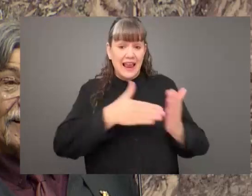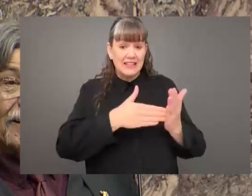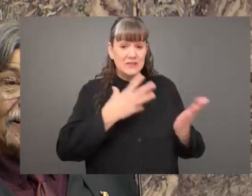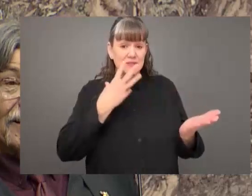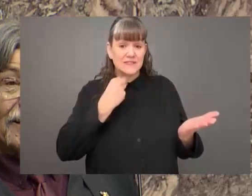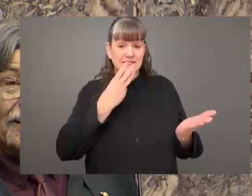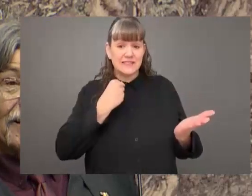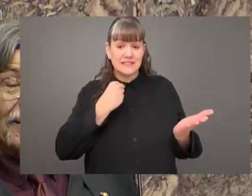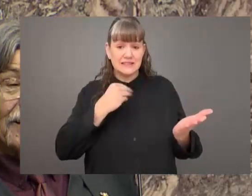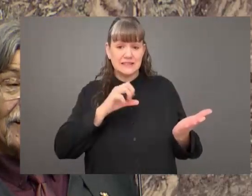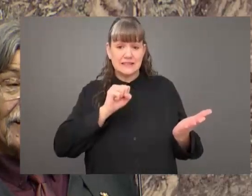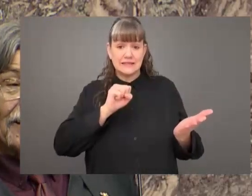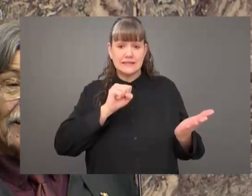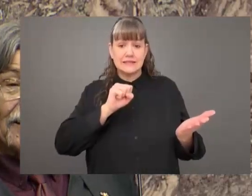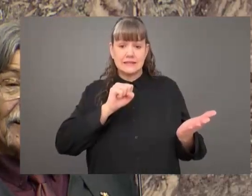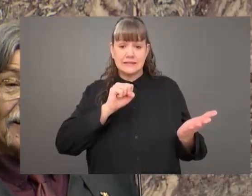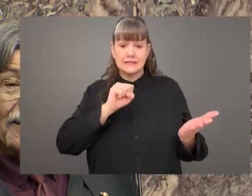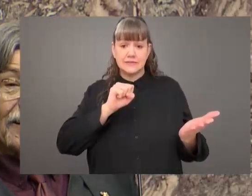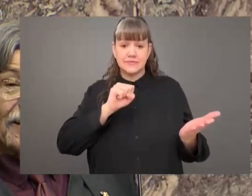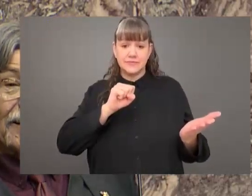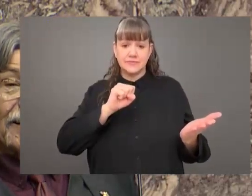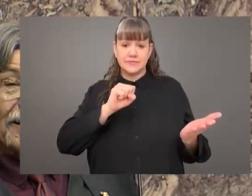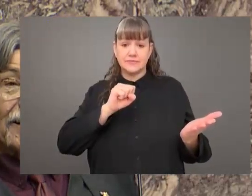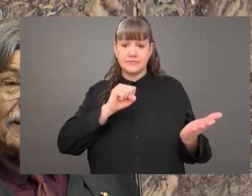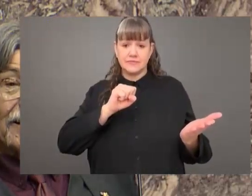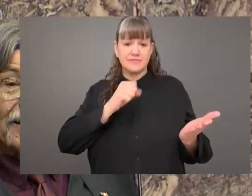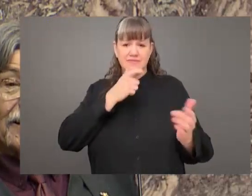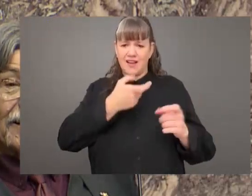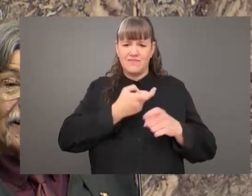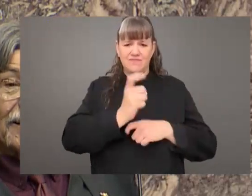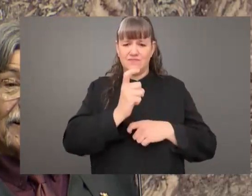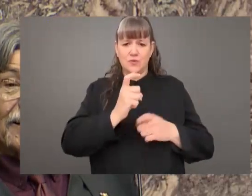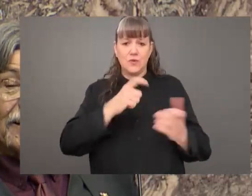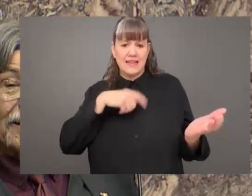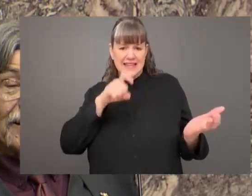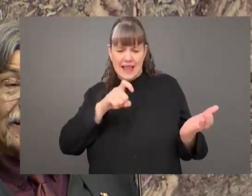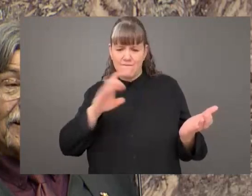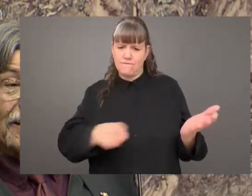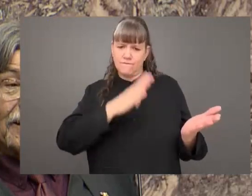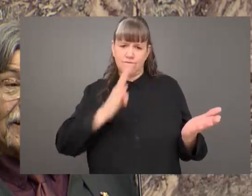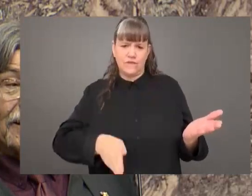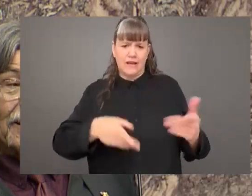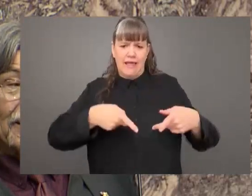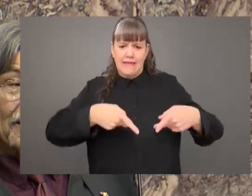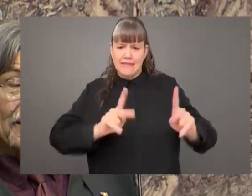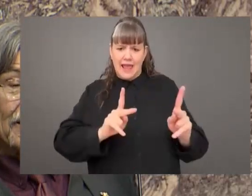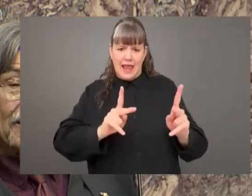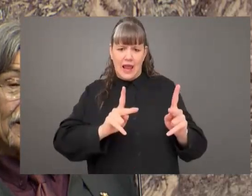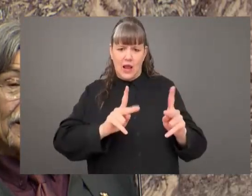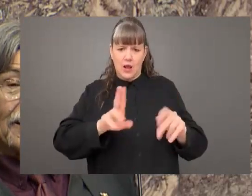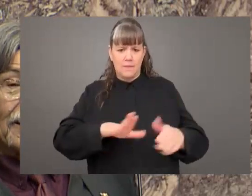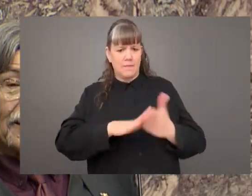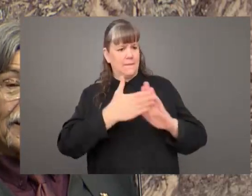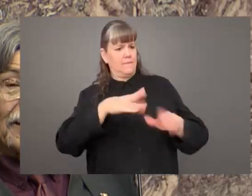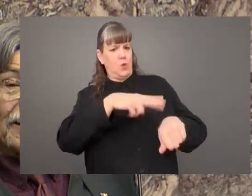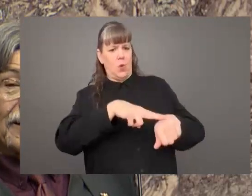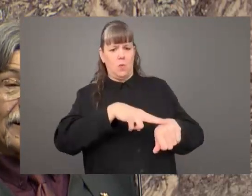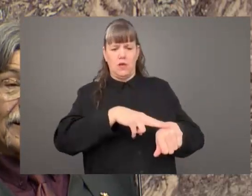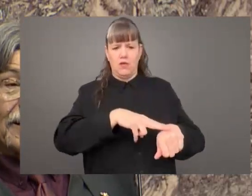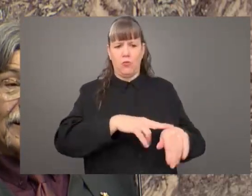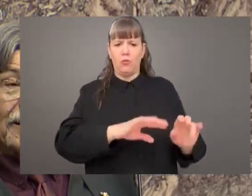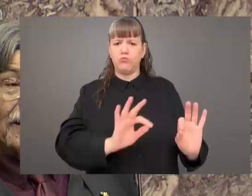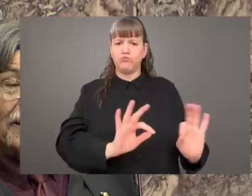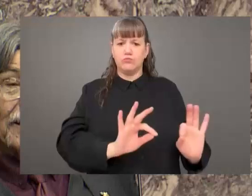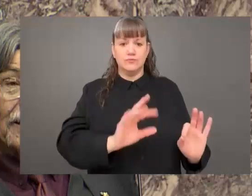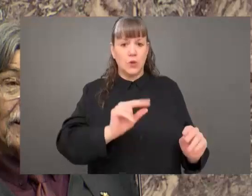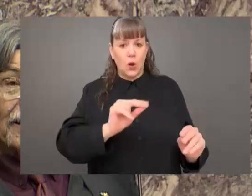elected Vancouver councillor has made deeply troubling statements, including invoking anti-Semitic tropes and mocking Jewish identity by referring